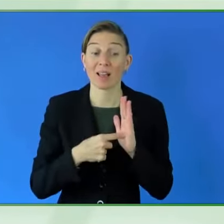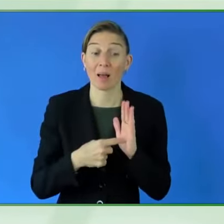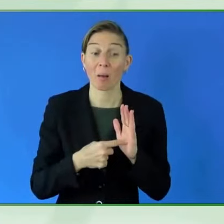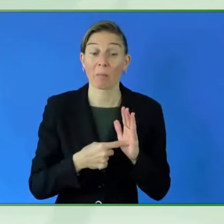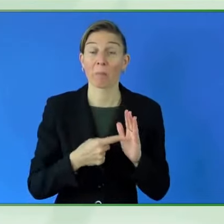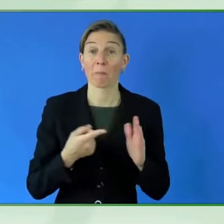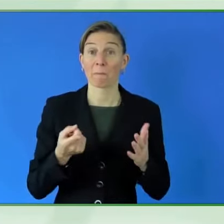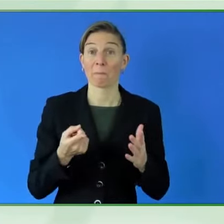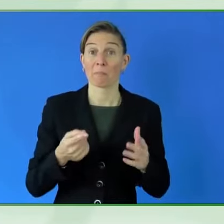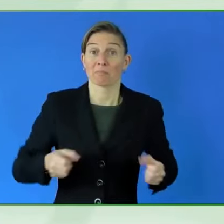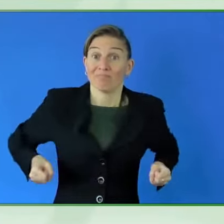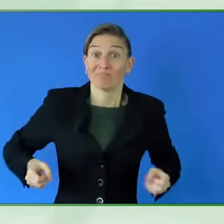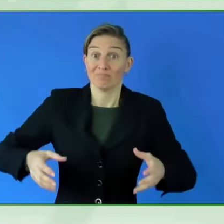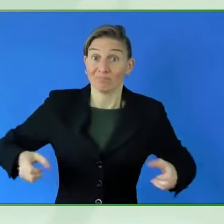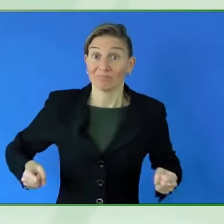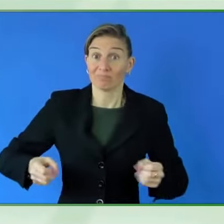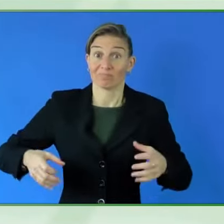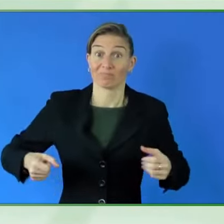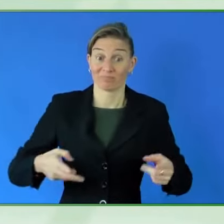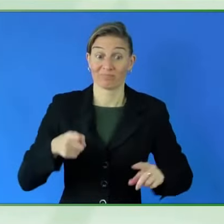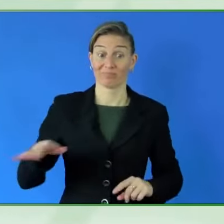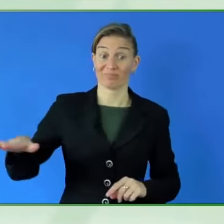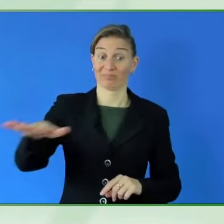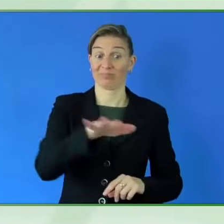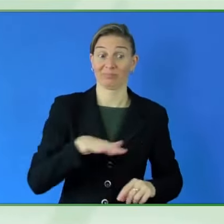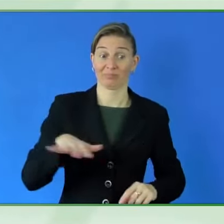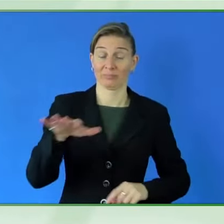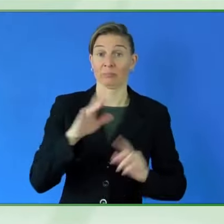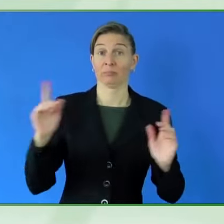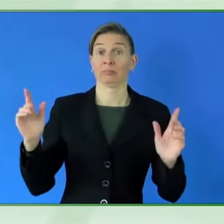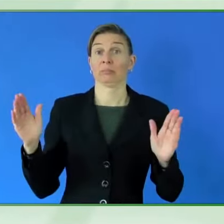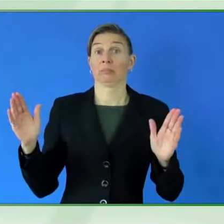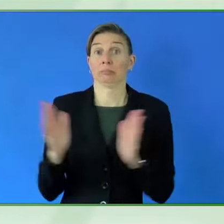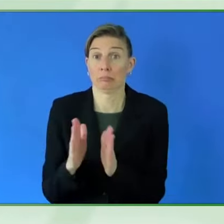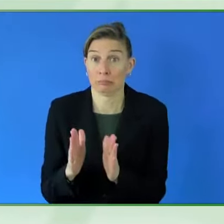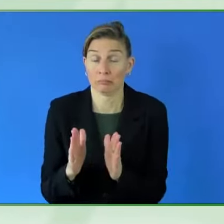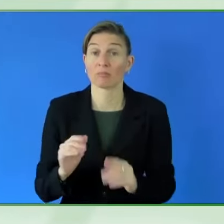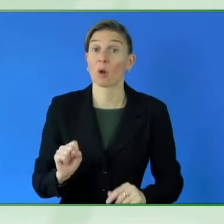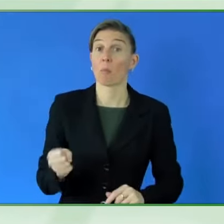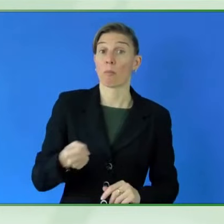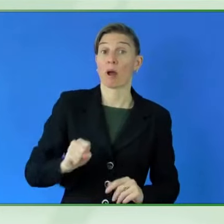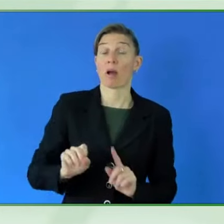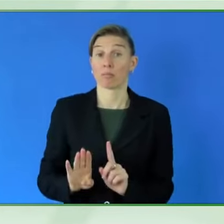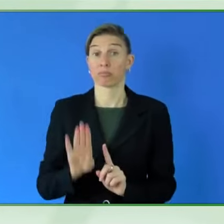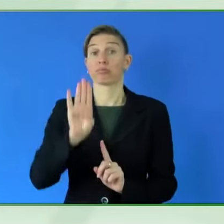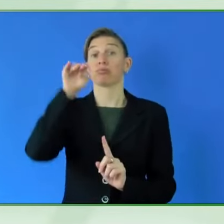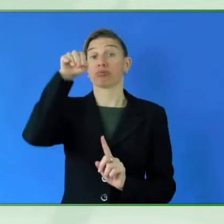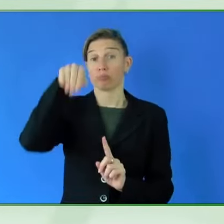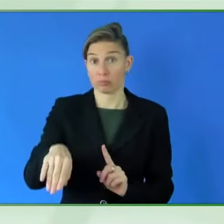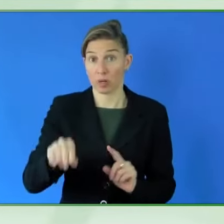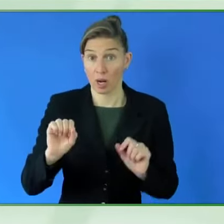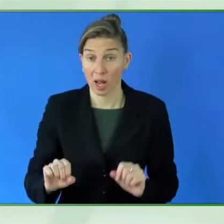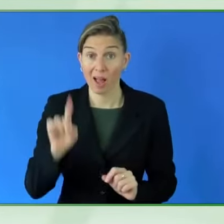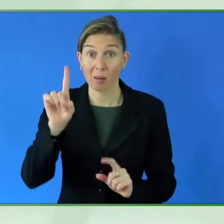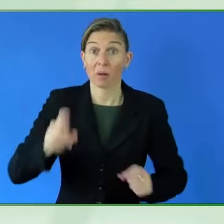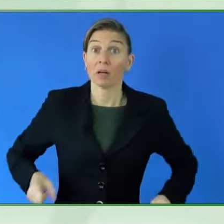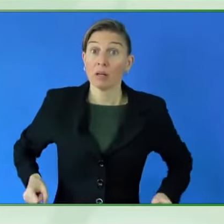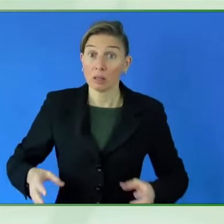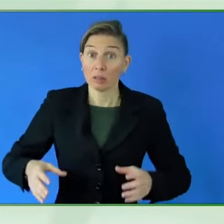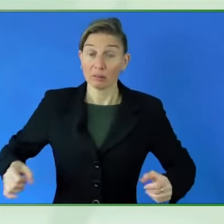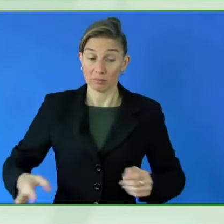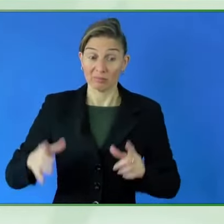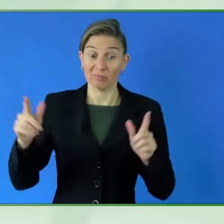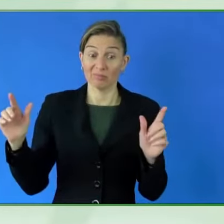environment than a person with powered mobility, and certainly more restricted than what we were seeing as the